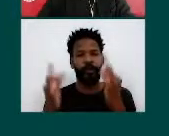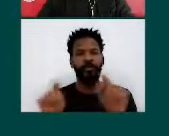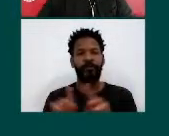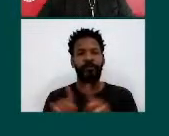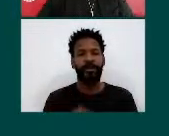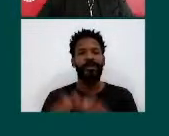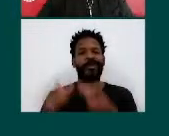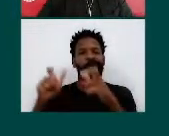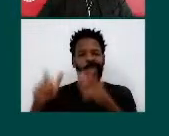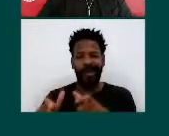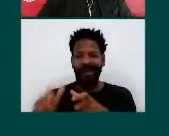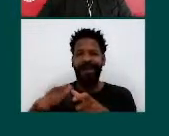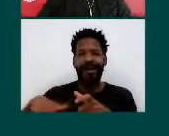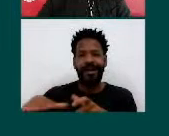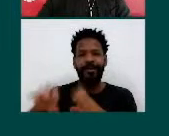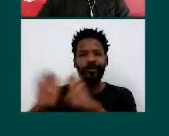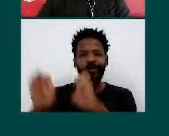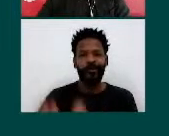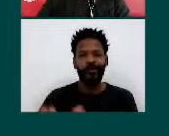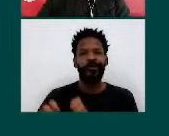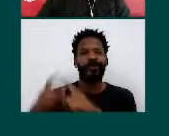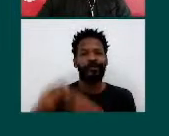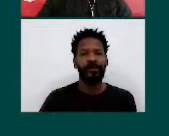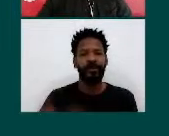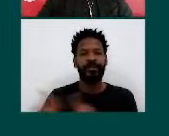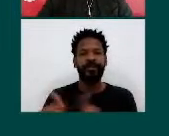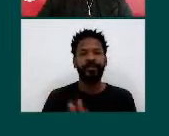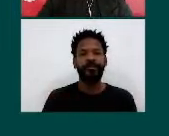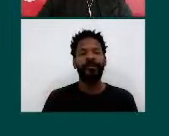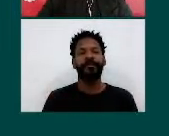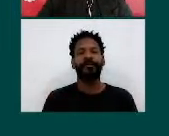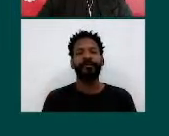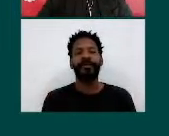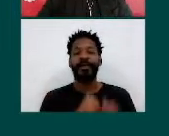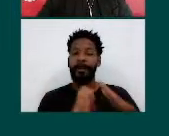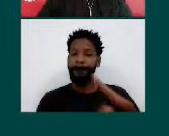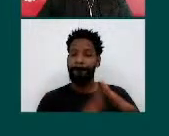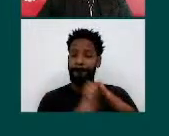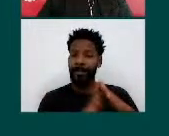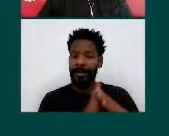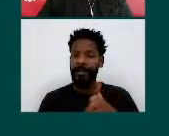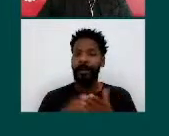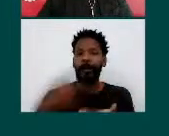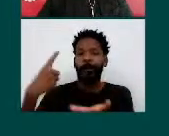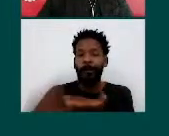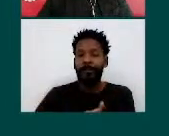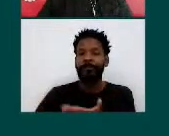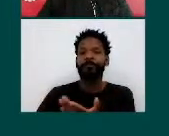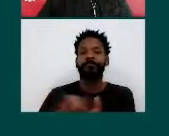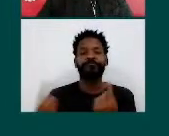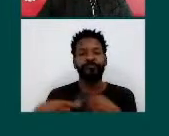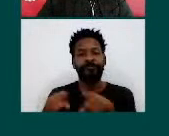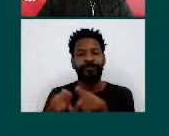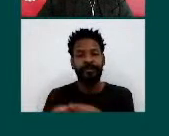development of sustainable energy and attraction of